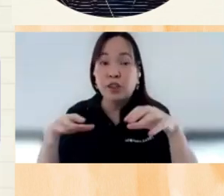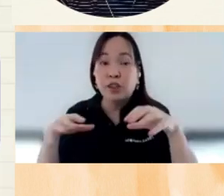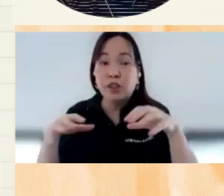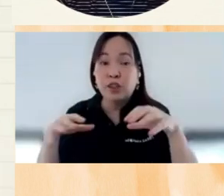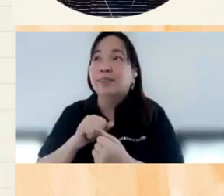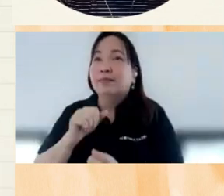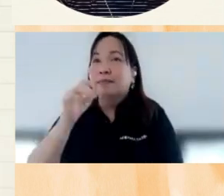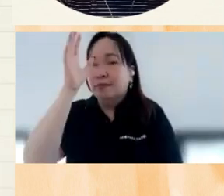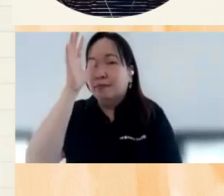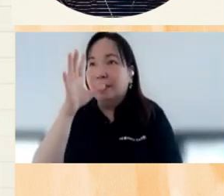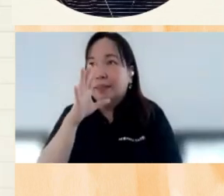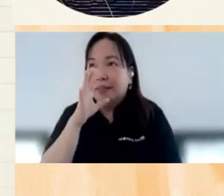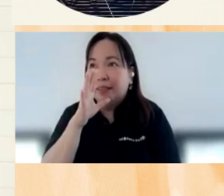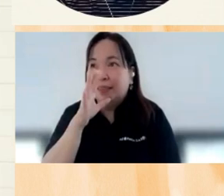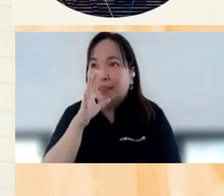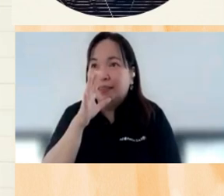activities.